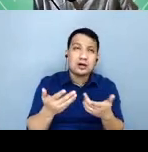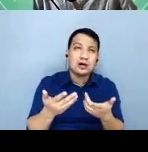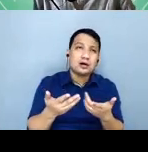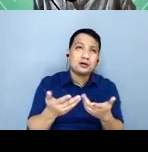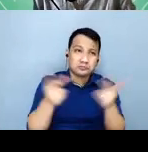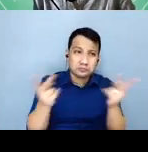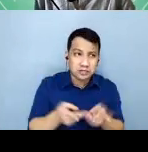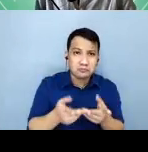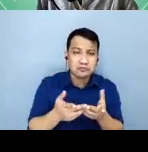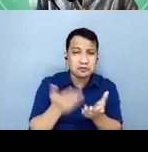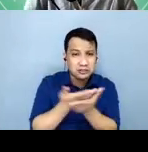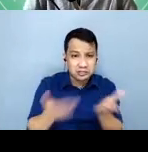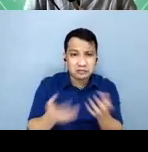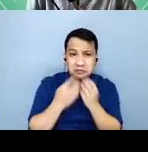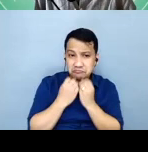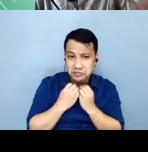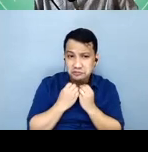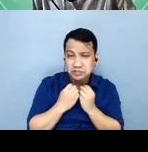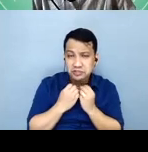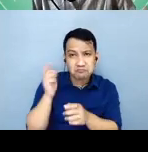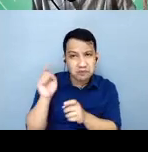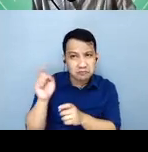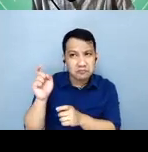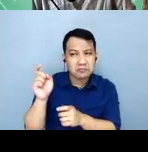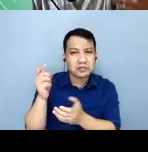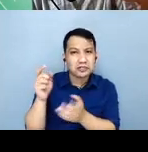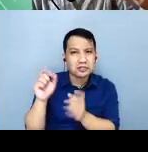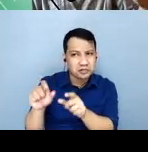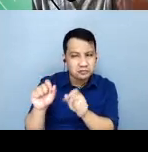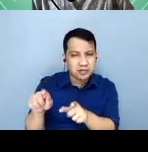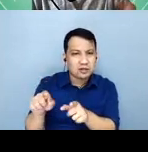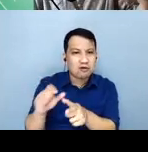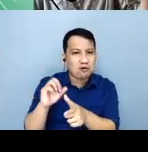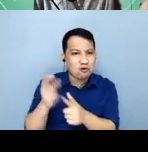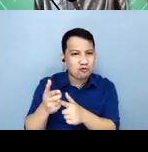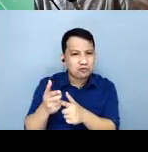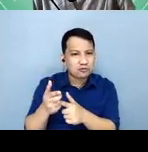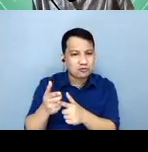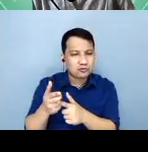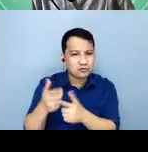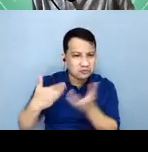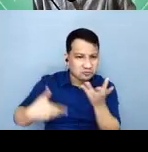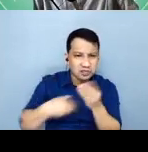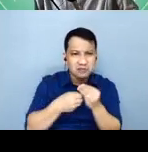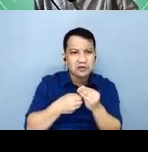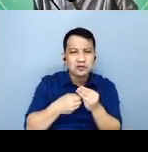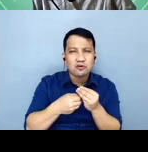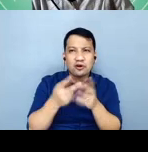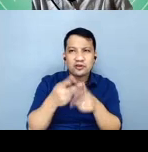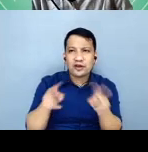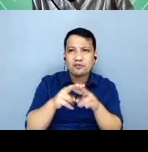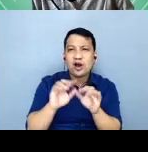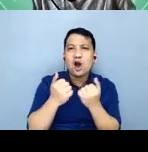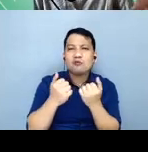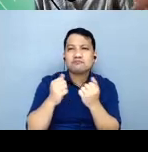very, very cheap and easy to produce and to sell, but maybe I can inject some level of value in the way it's presented, in the way that it's